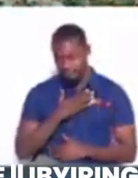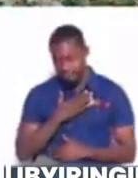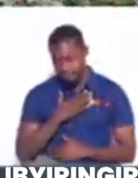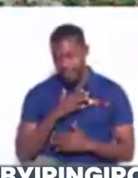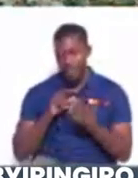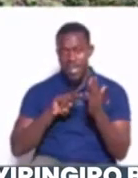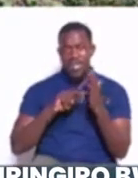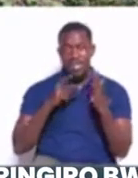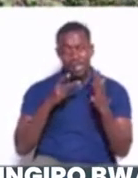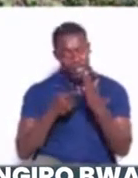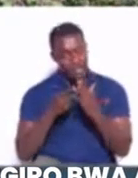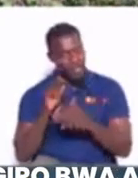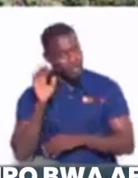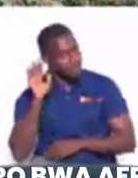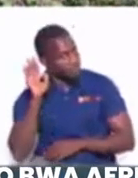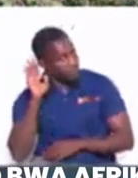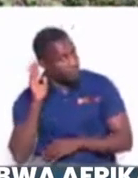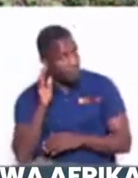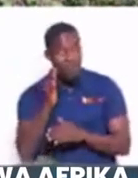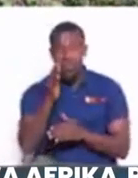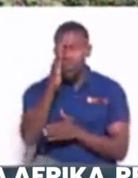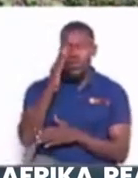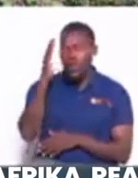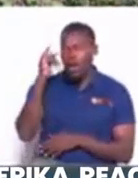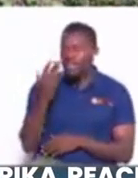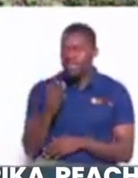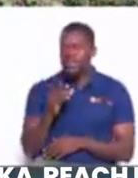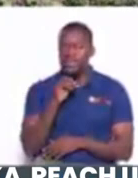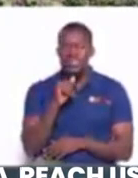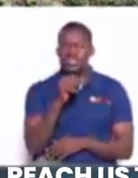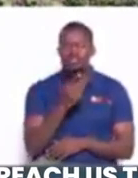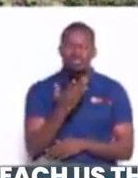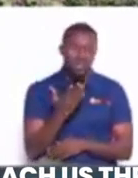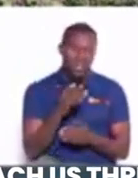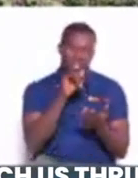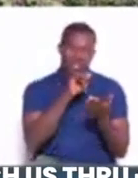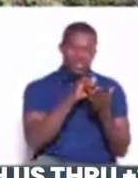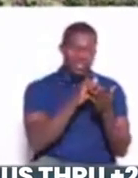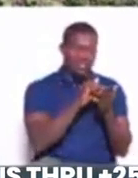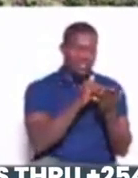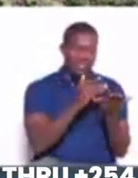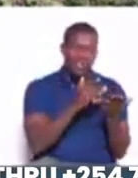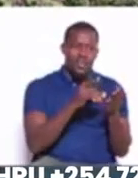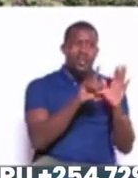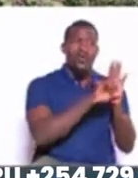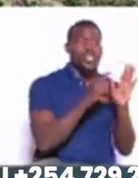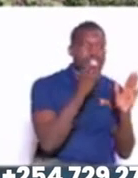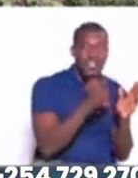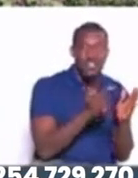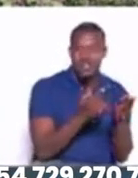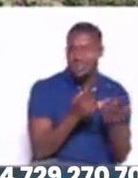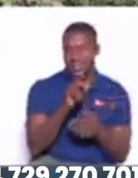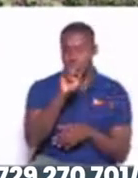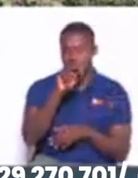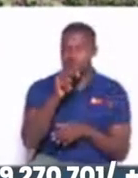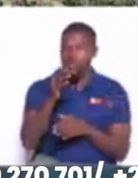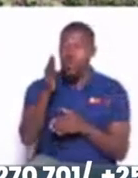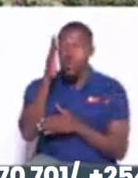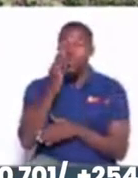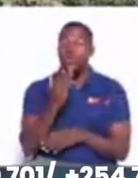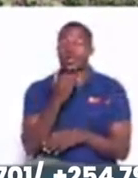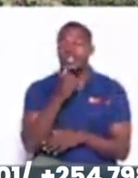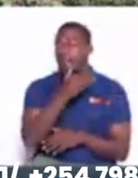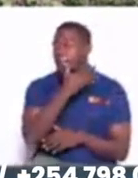comes not from some legalistic requirement, but we know that God wants the best for us. We